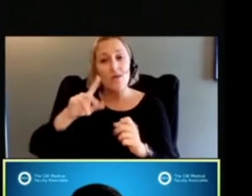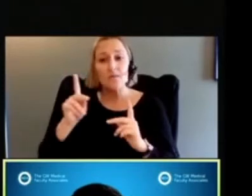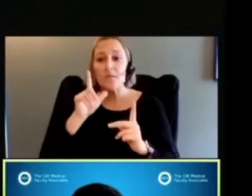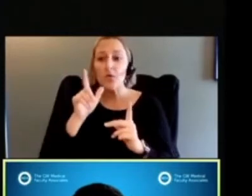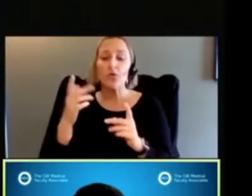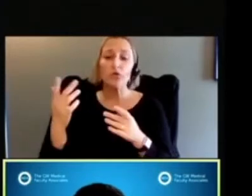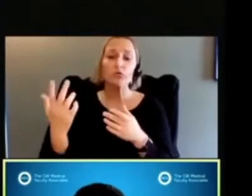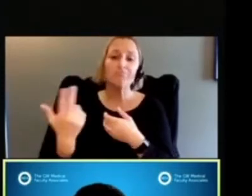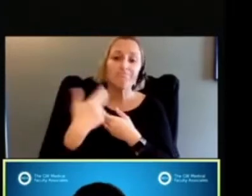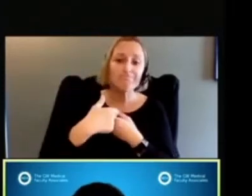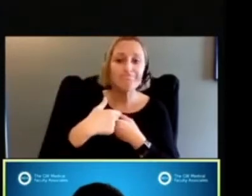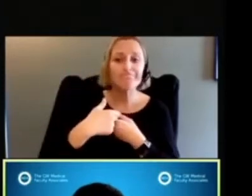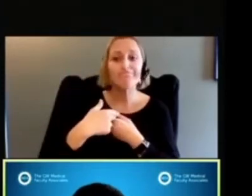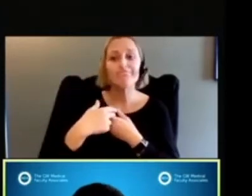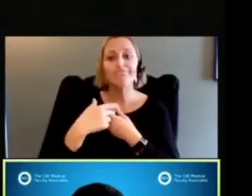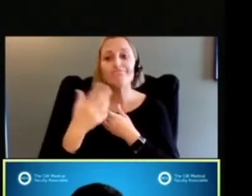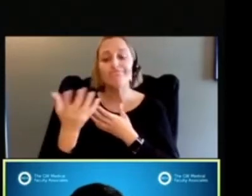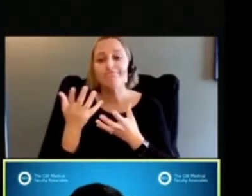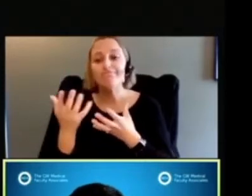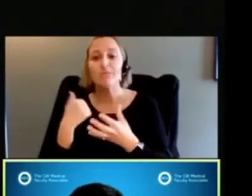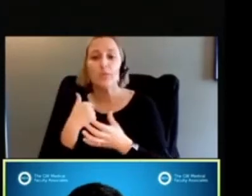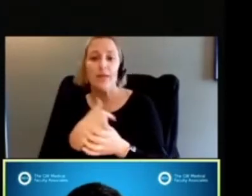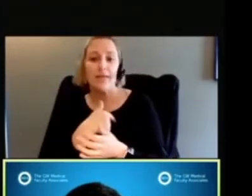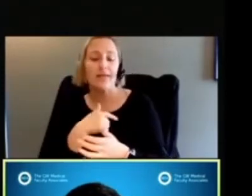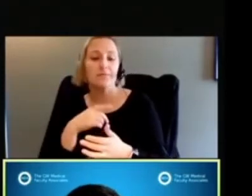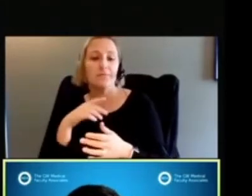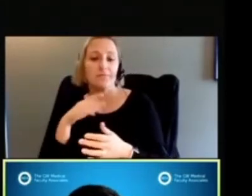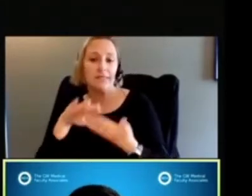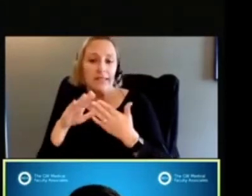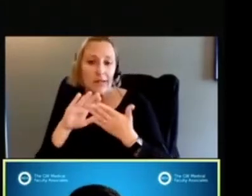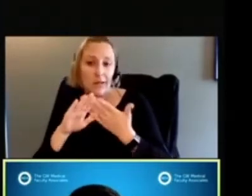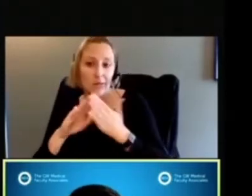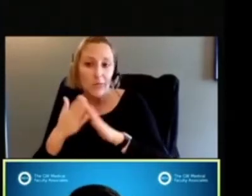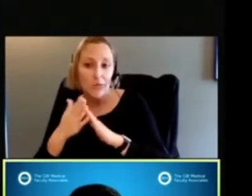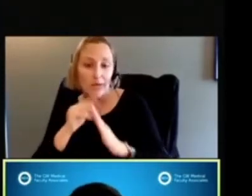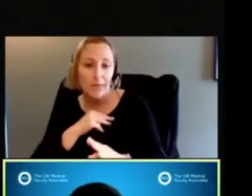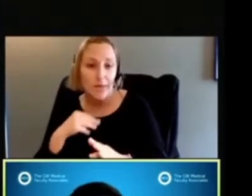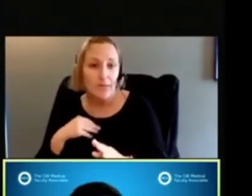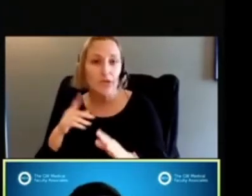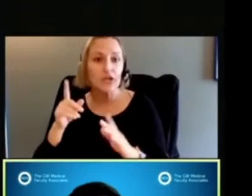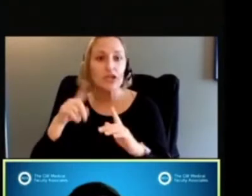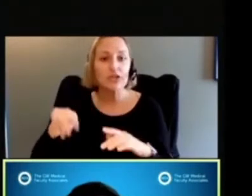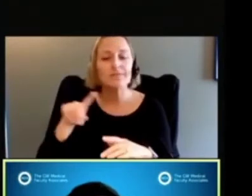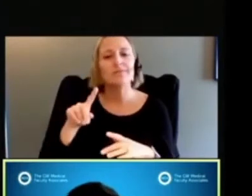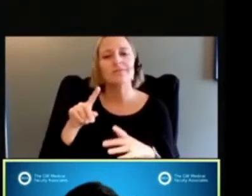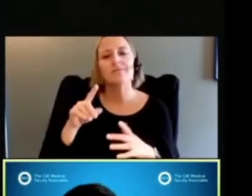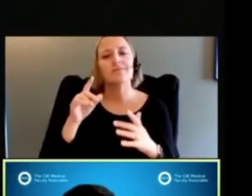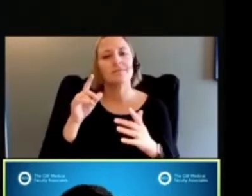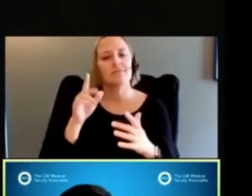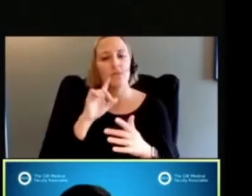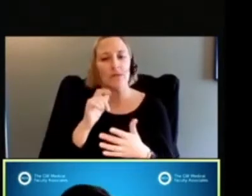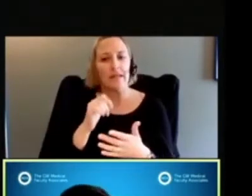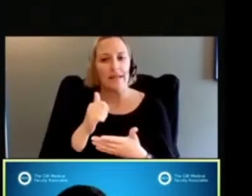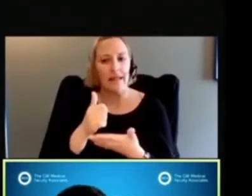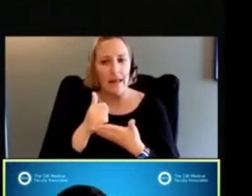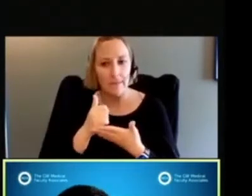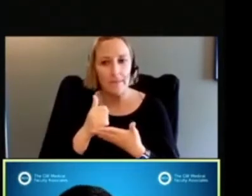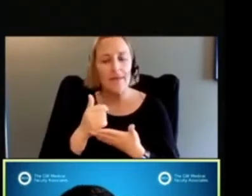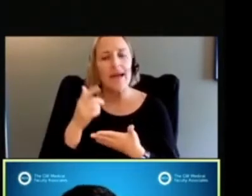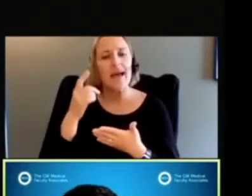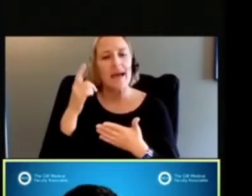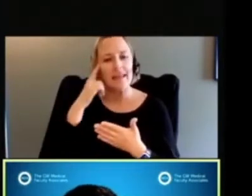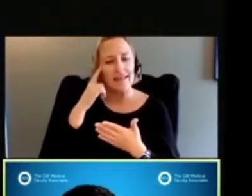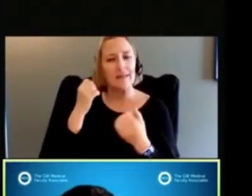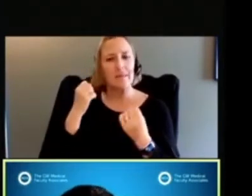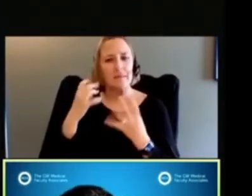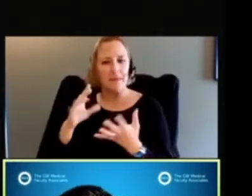level in communicating with residents, especially shifting outside of the clinical setting, where a lot of